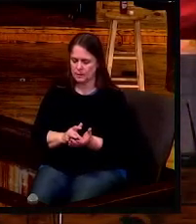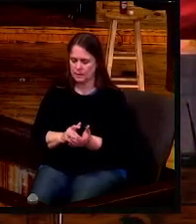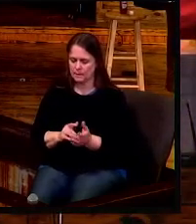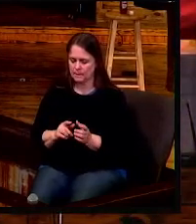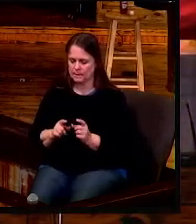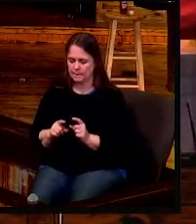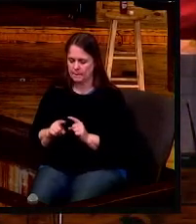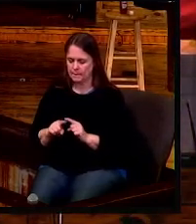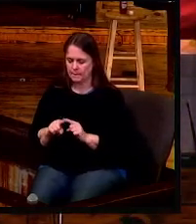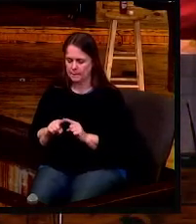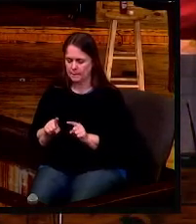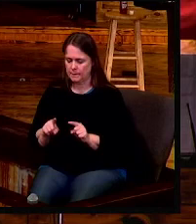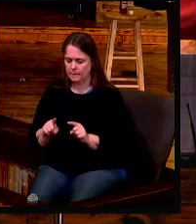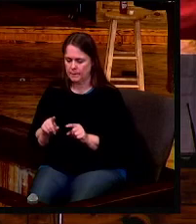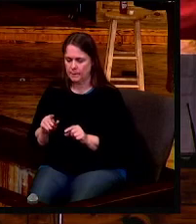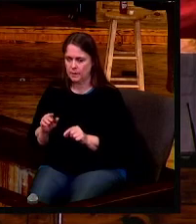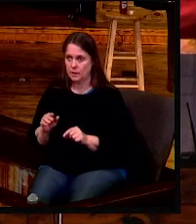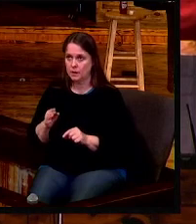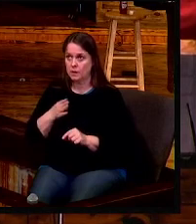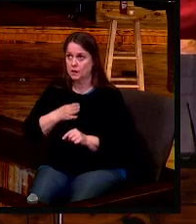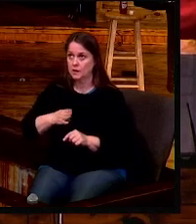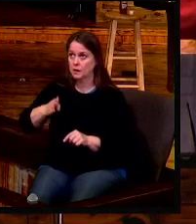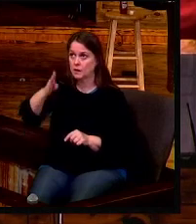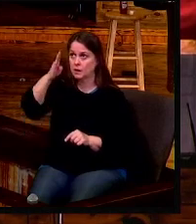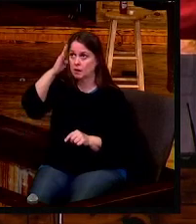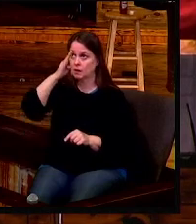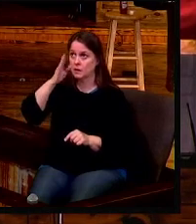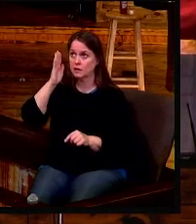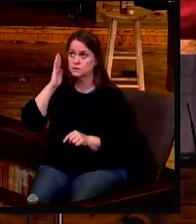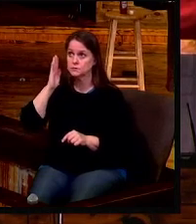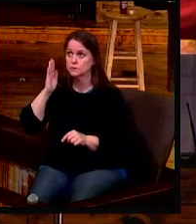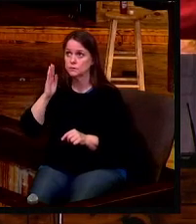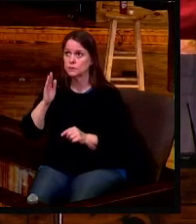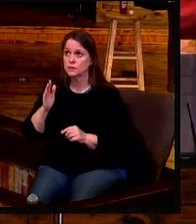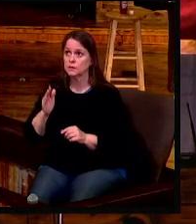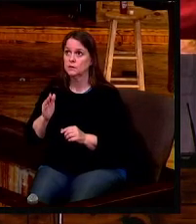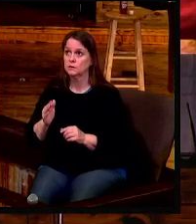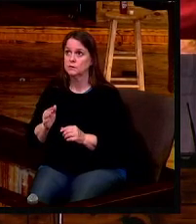But then he followed it up and said, 'Not my will, but your will be done.'